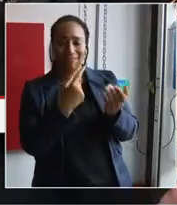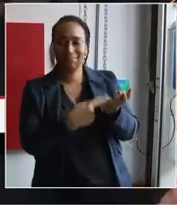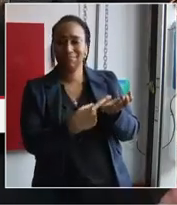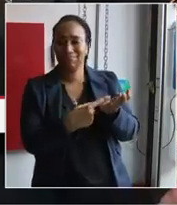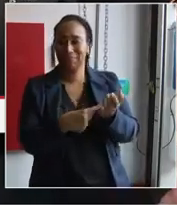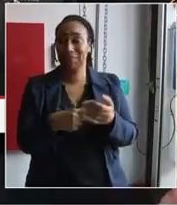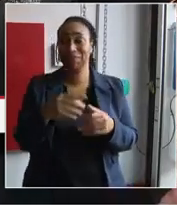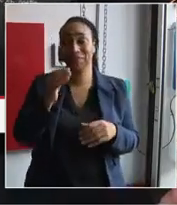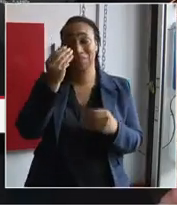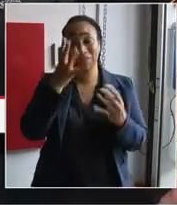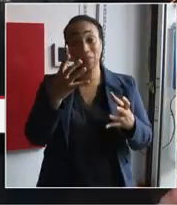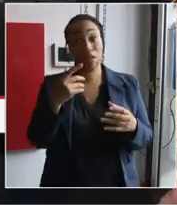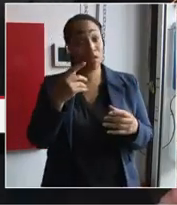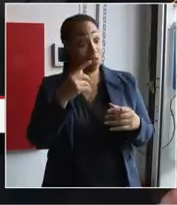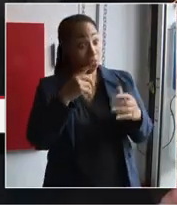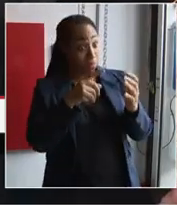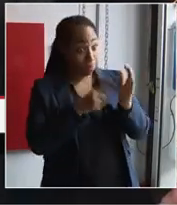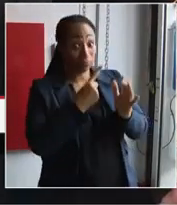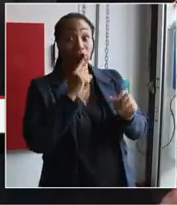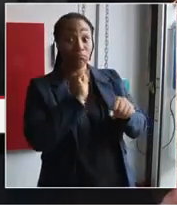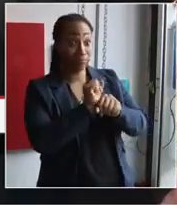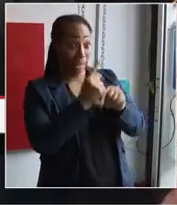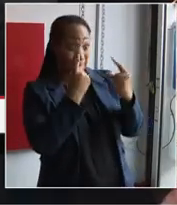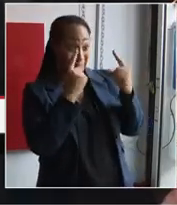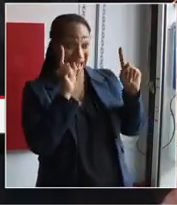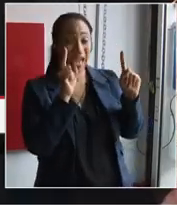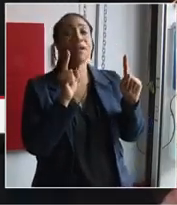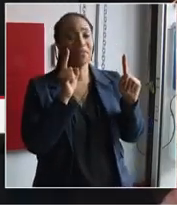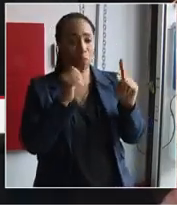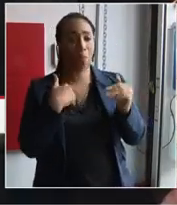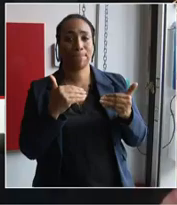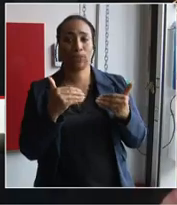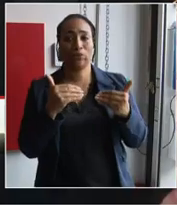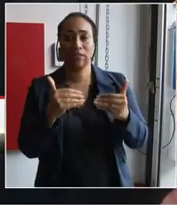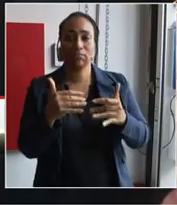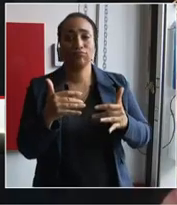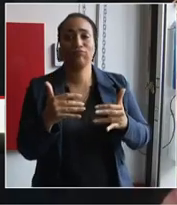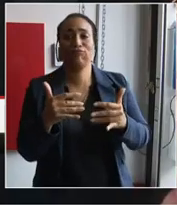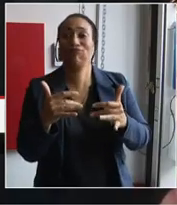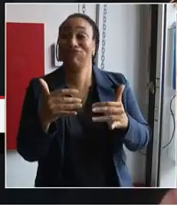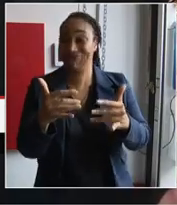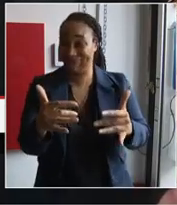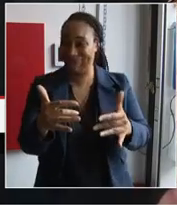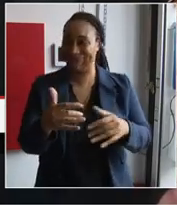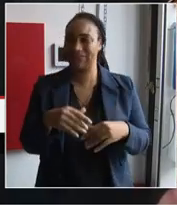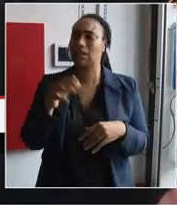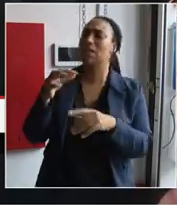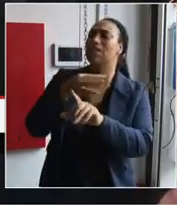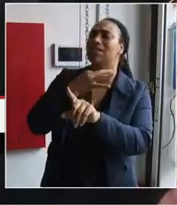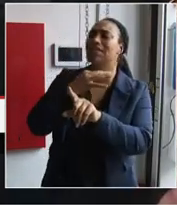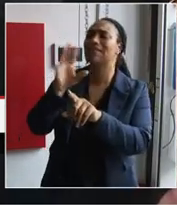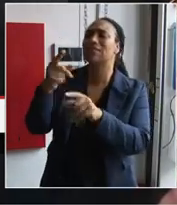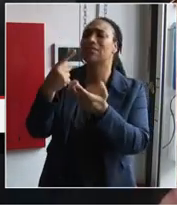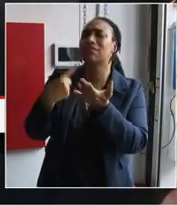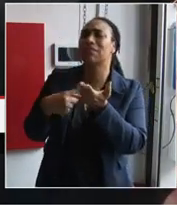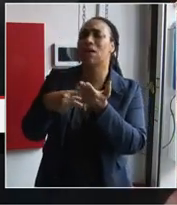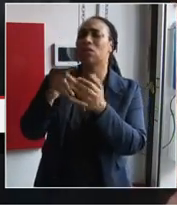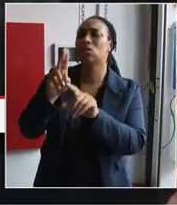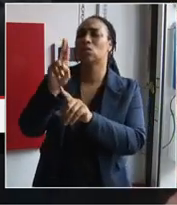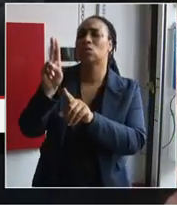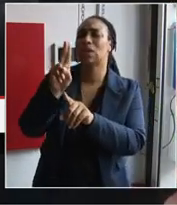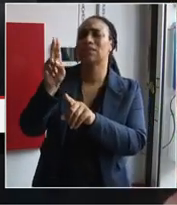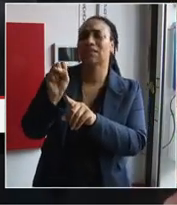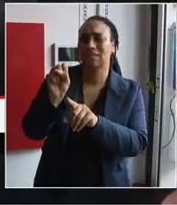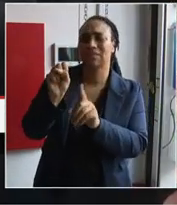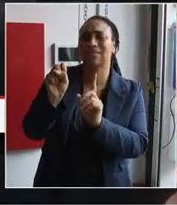U.S. attorney being laid off by the Trump administration and what that may or may not do for D.C. public safety? For the what now? For D.C. public